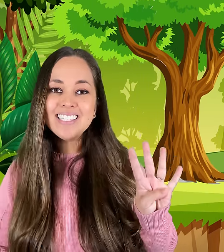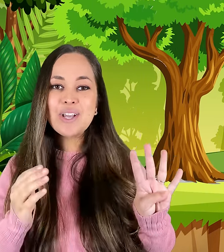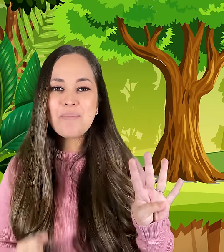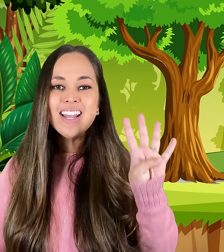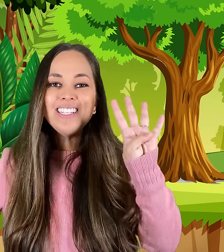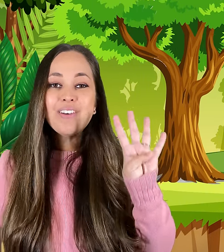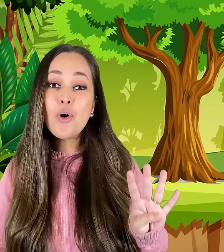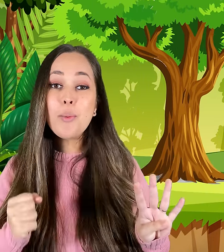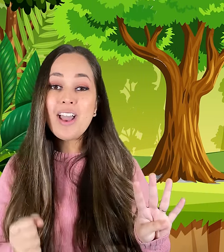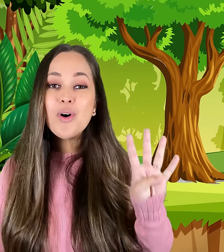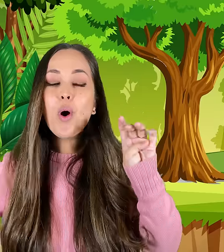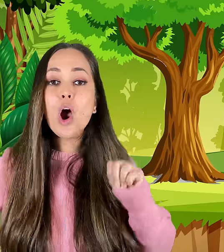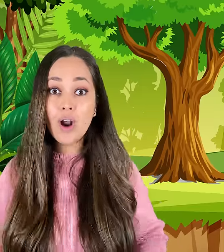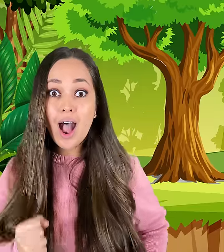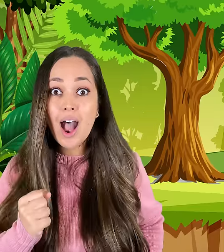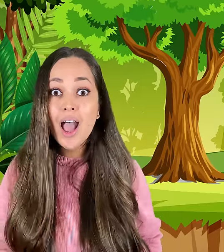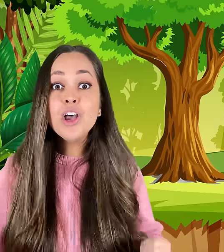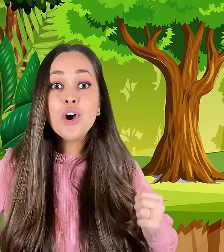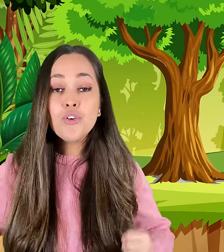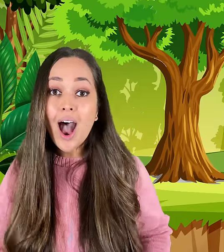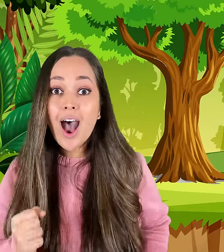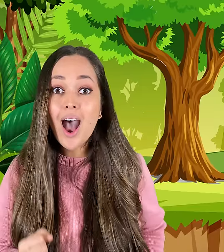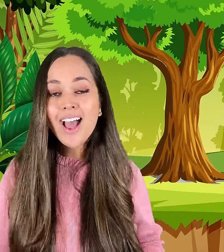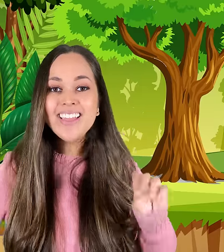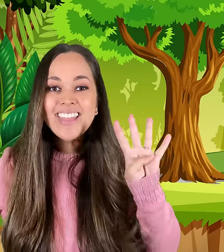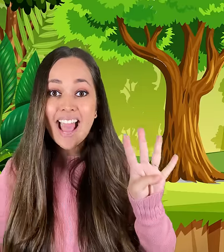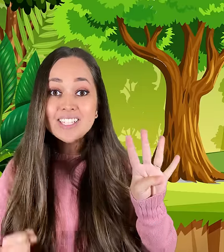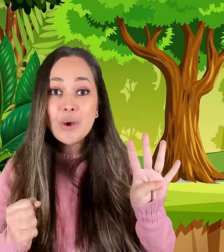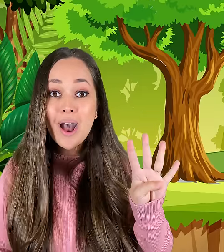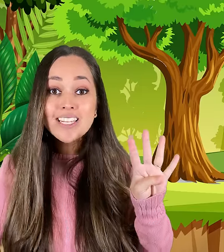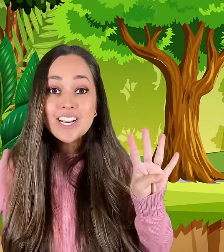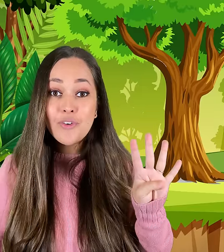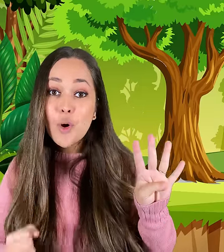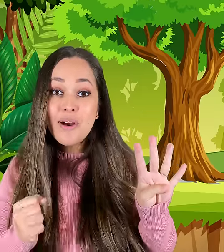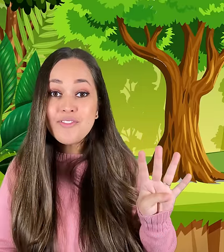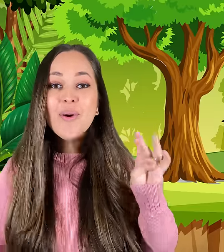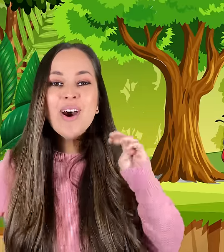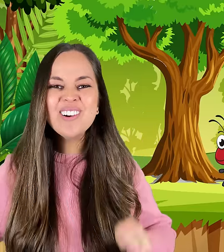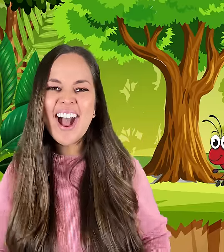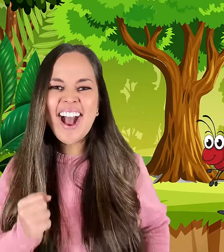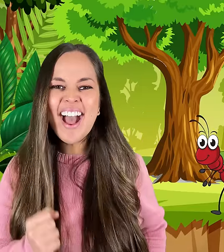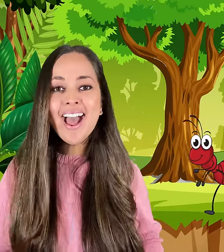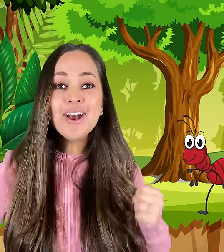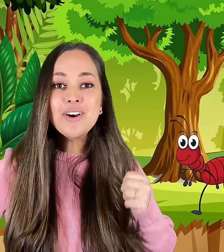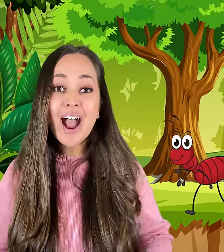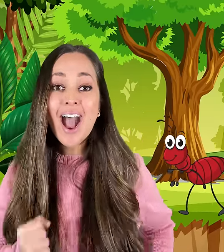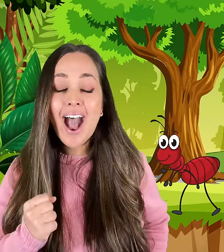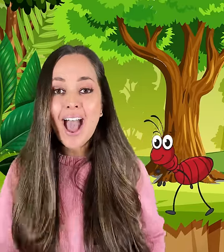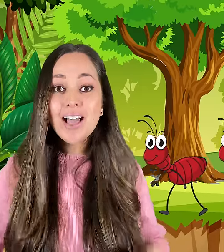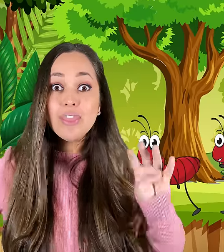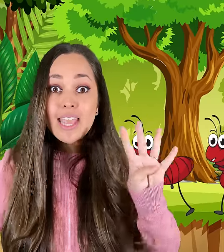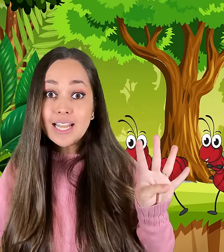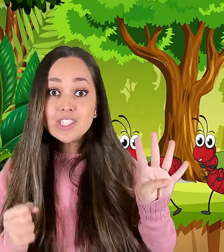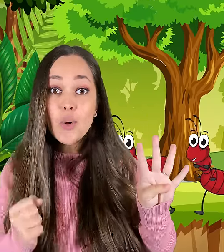The ants go marching four by four, hurrah, hurrah. The ants go marching four by four, hurrah,